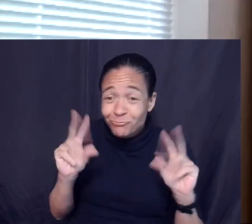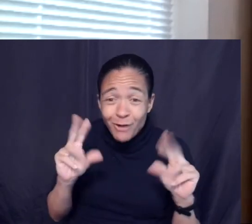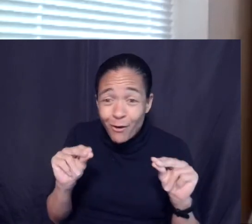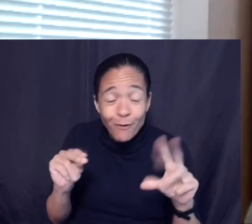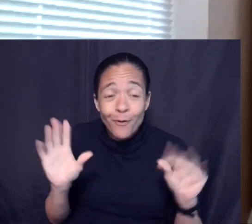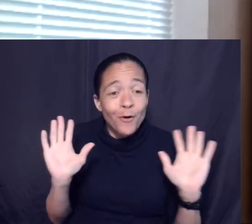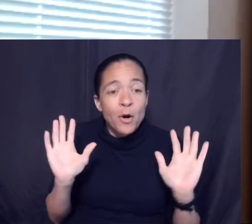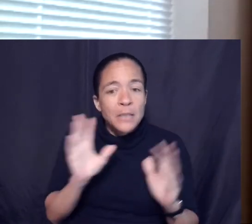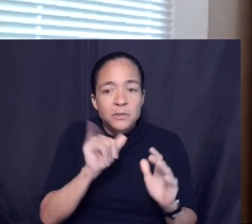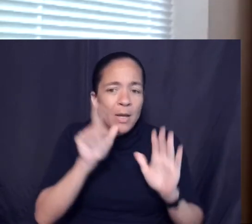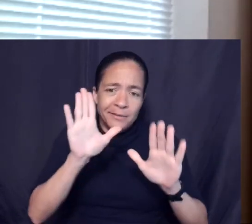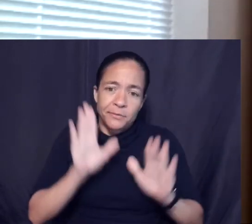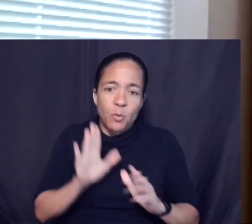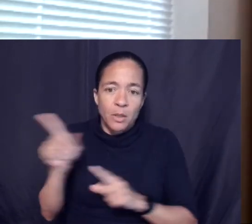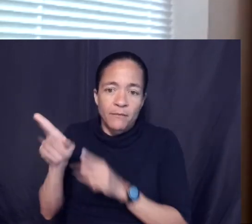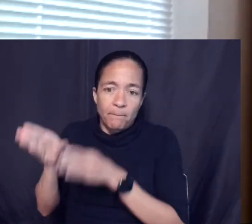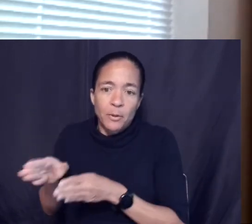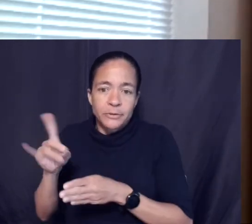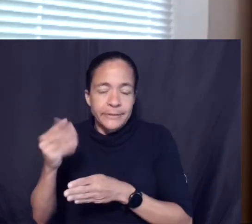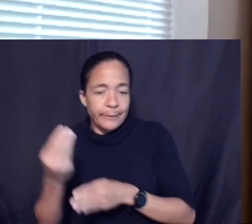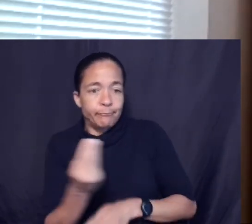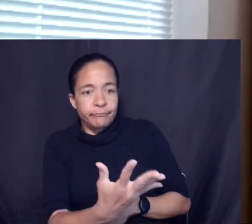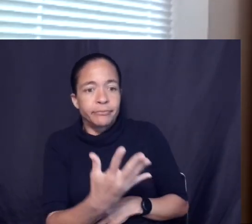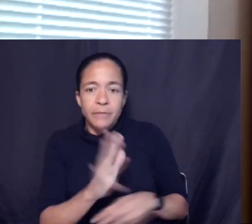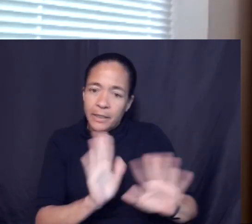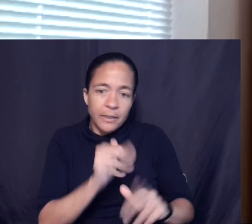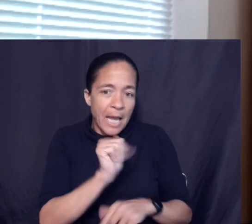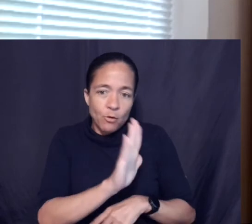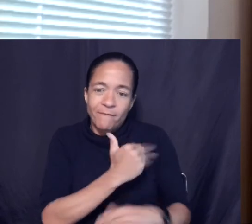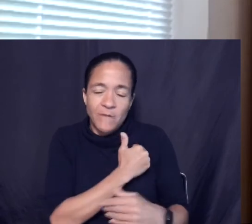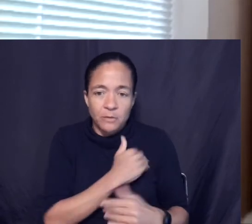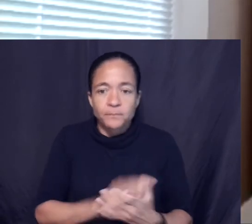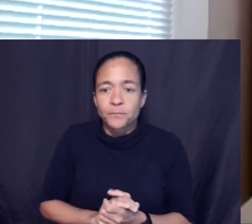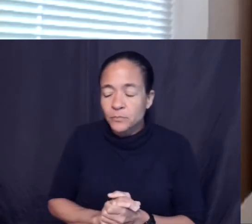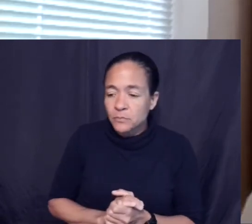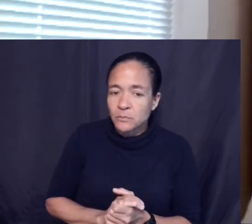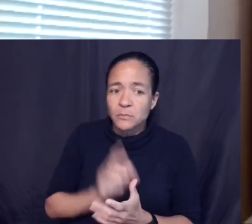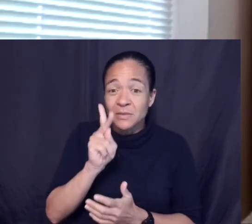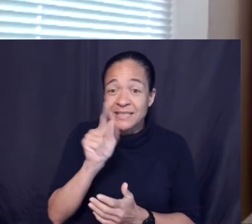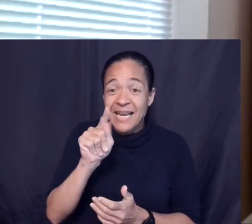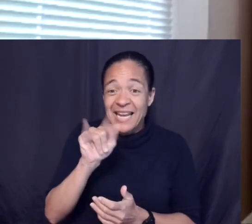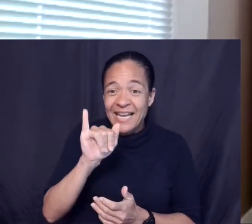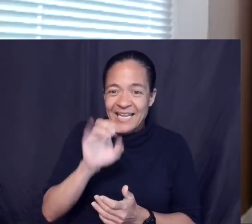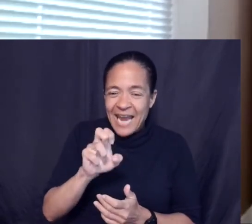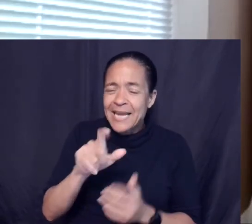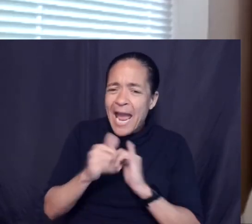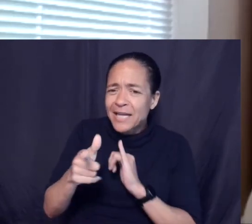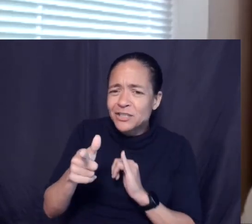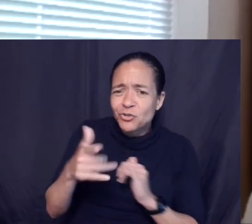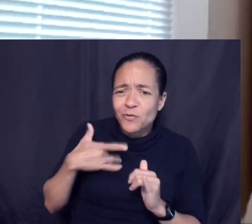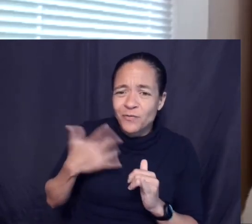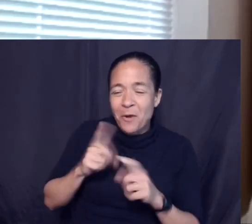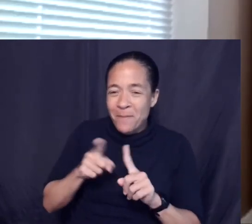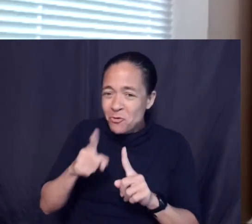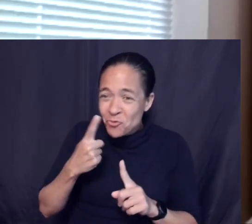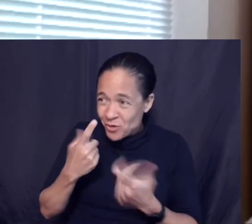this diagnosis. So that's so great to hear that you got that from her. Katie, how did you feel after? Well, and you're still settling in,